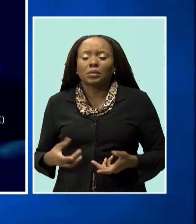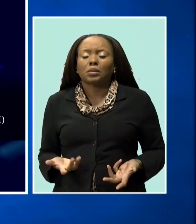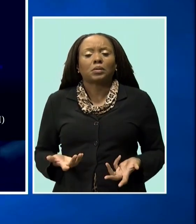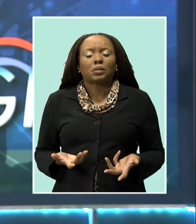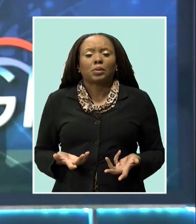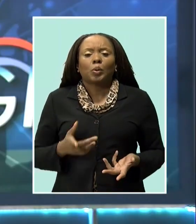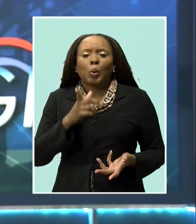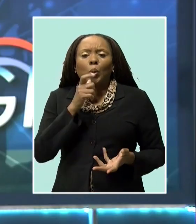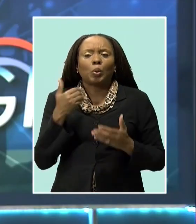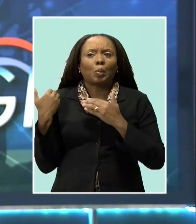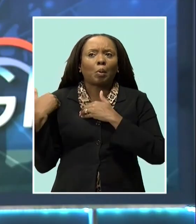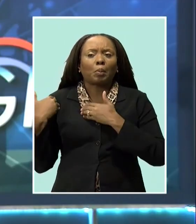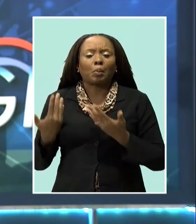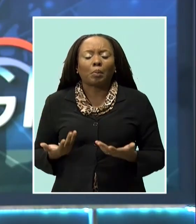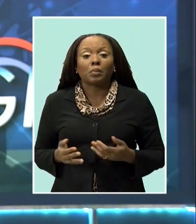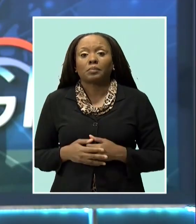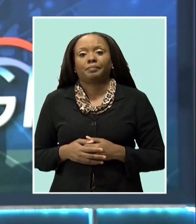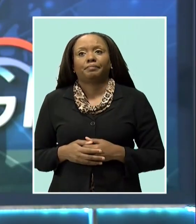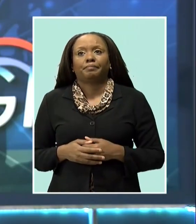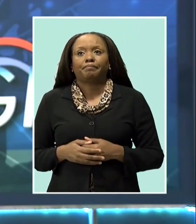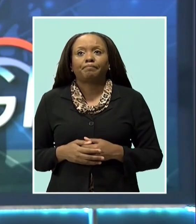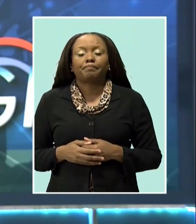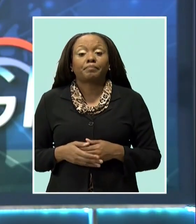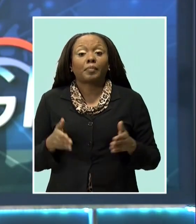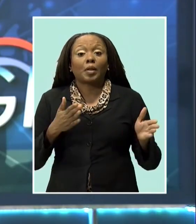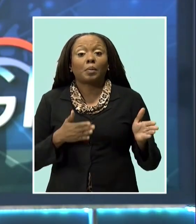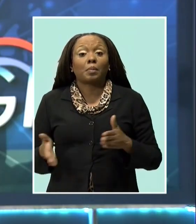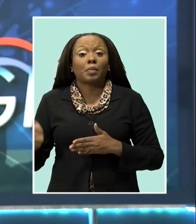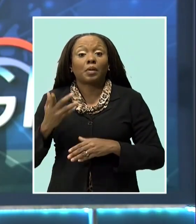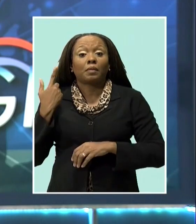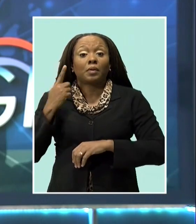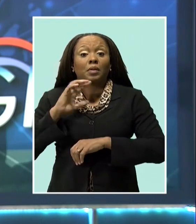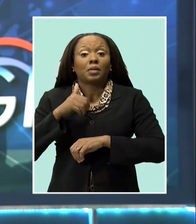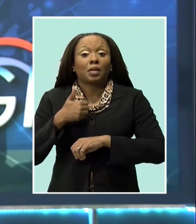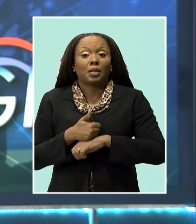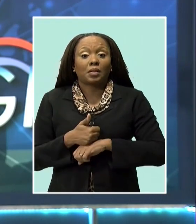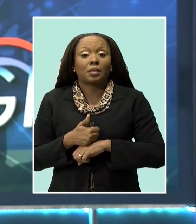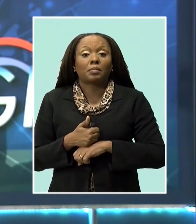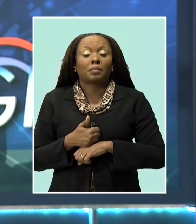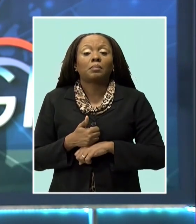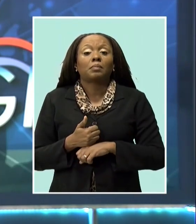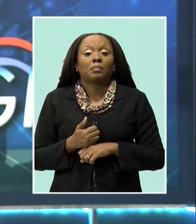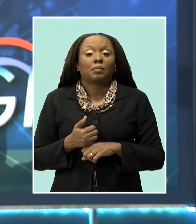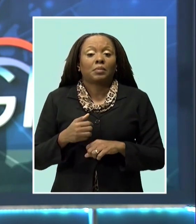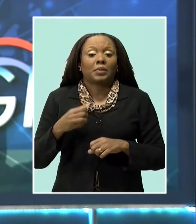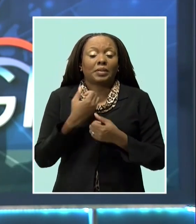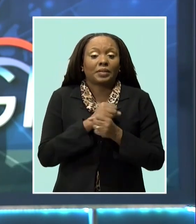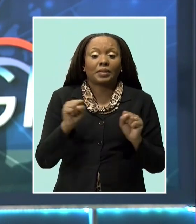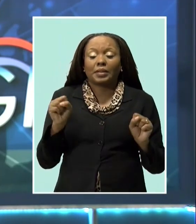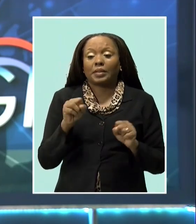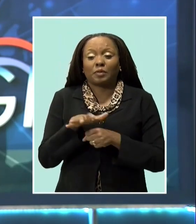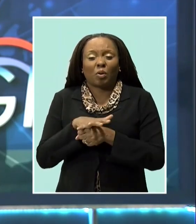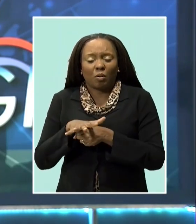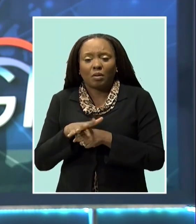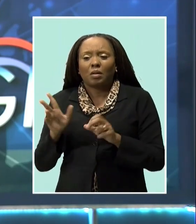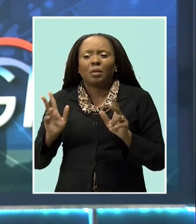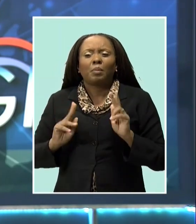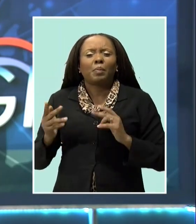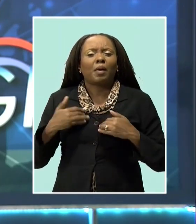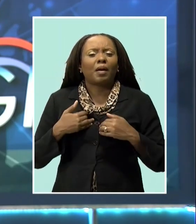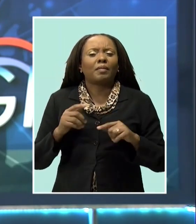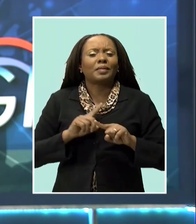zones. Meanwhile, plans to set up the safe zones across the island have been met with mixed reaction by the public.